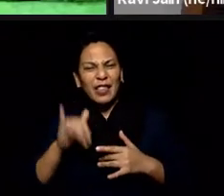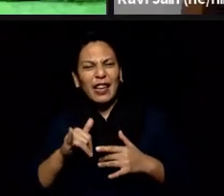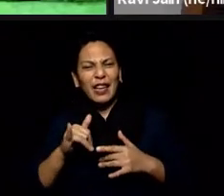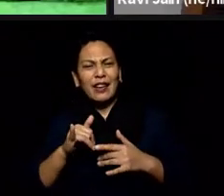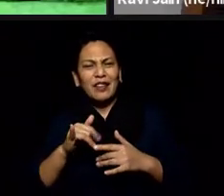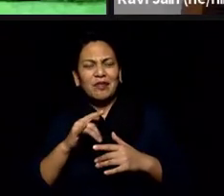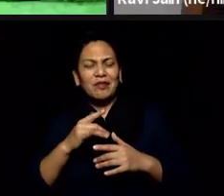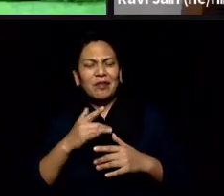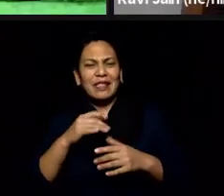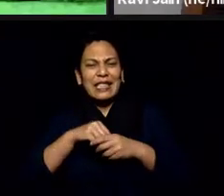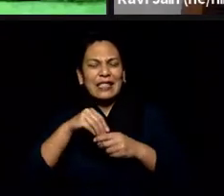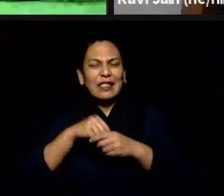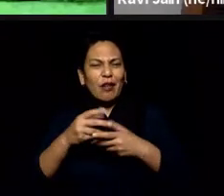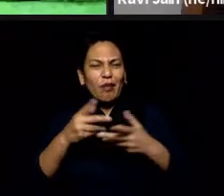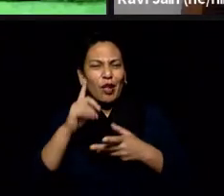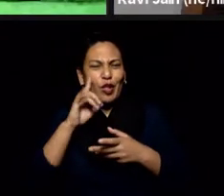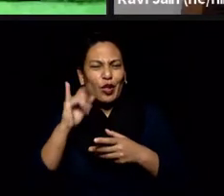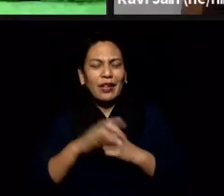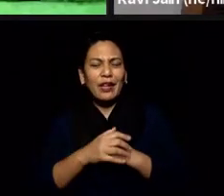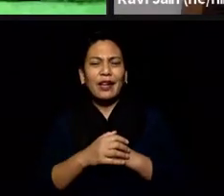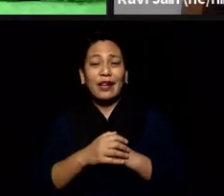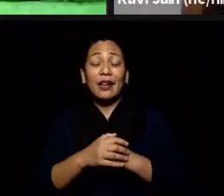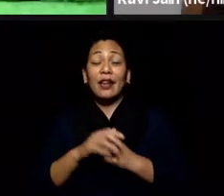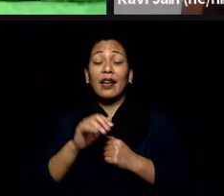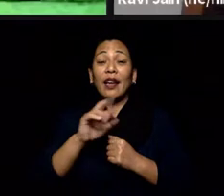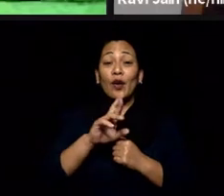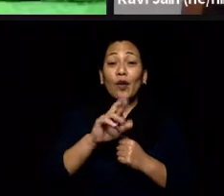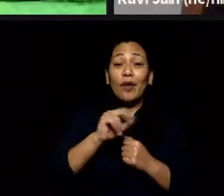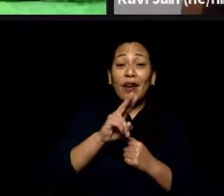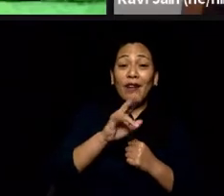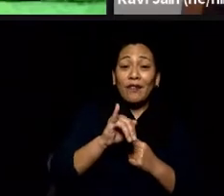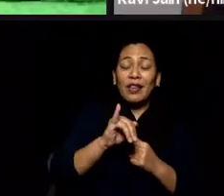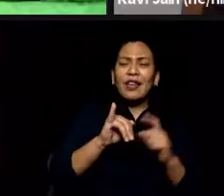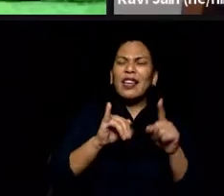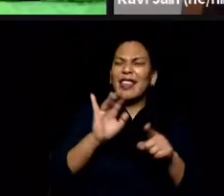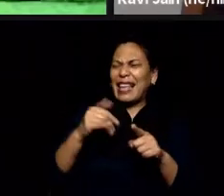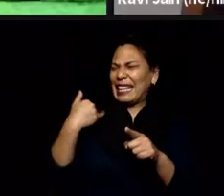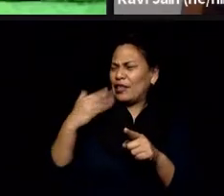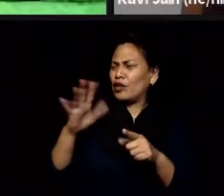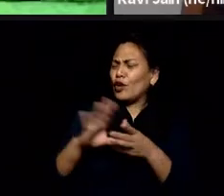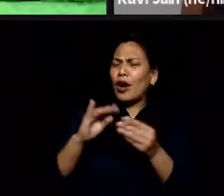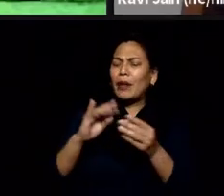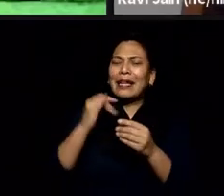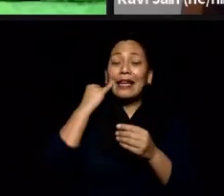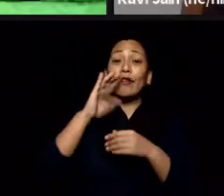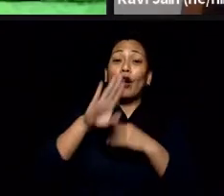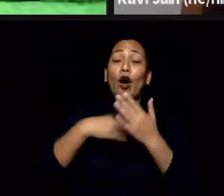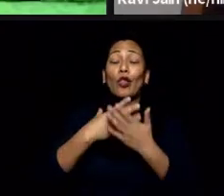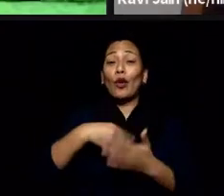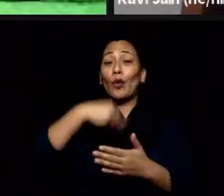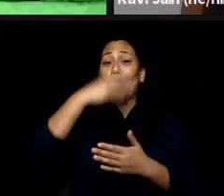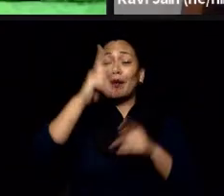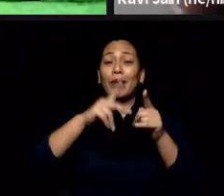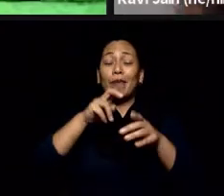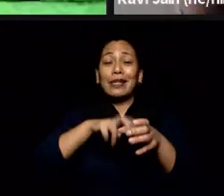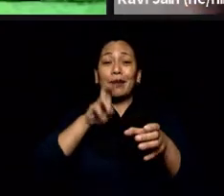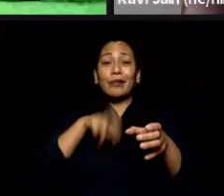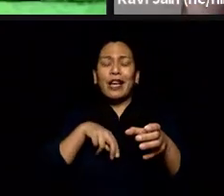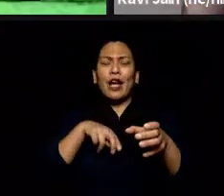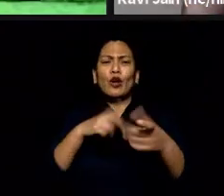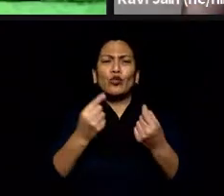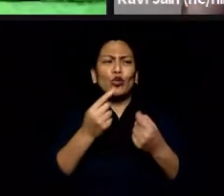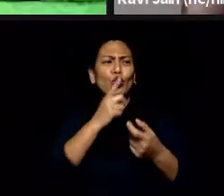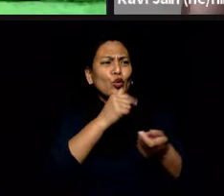that, it just tied into what you were saying about if all the white leaders were to step down, who would be the people to take their place? I think there's a